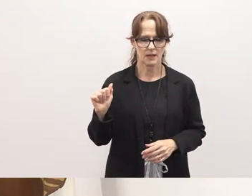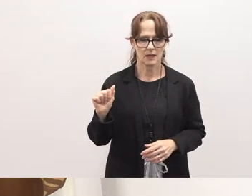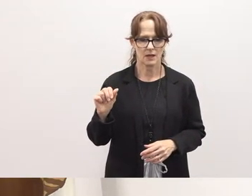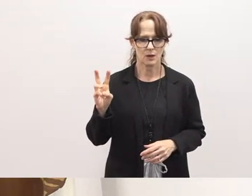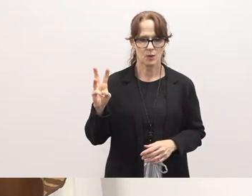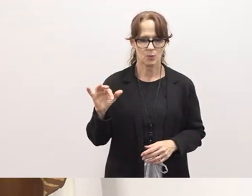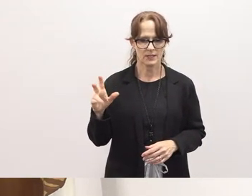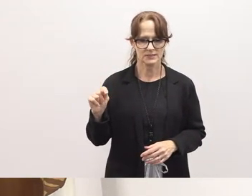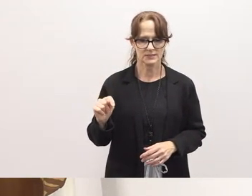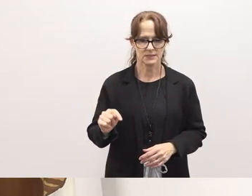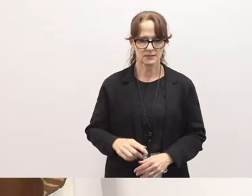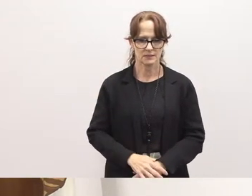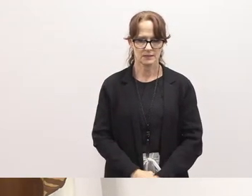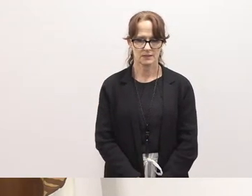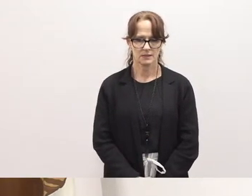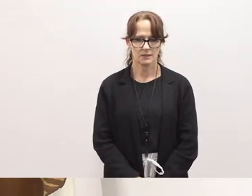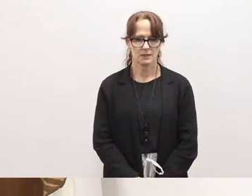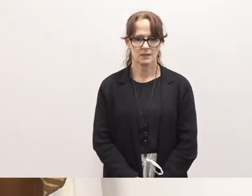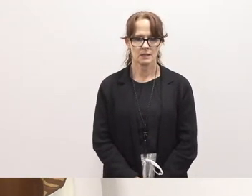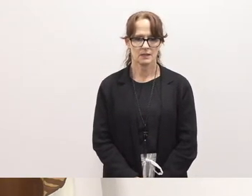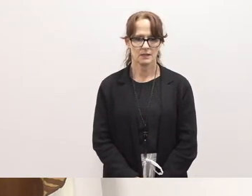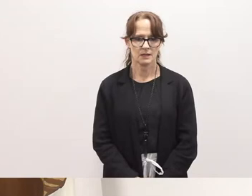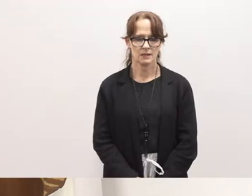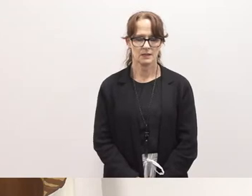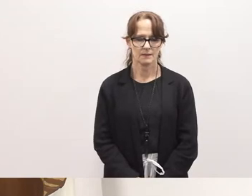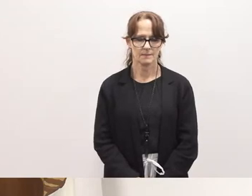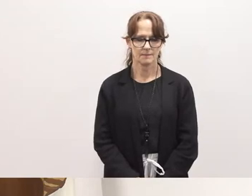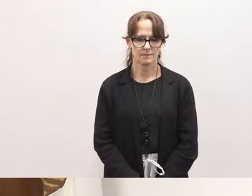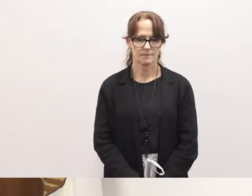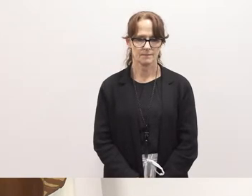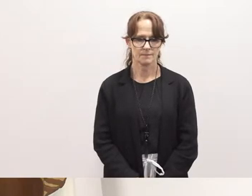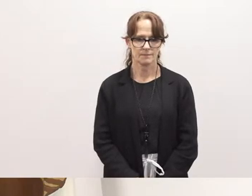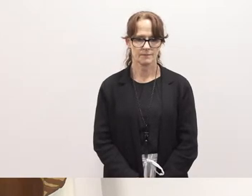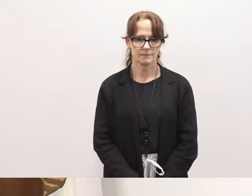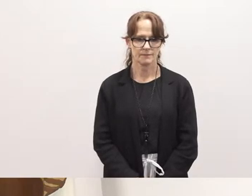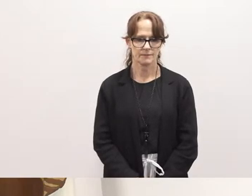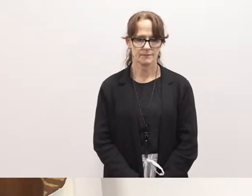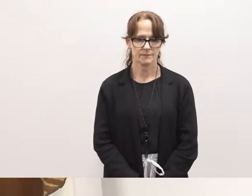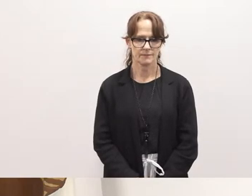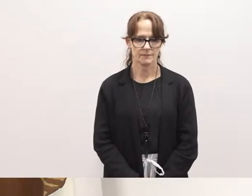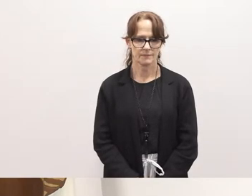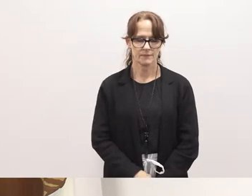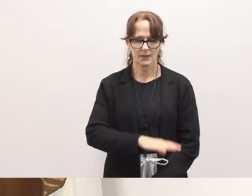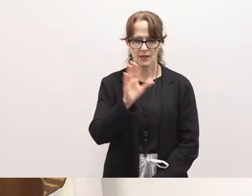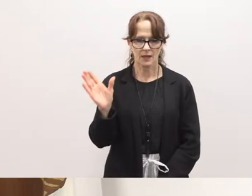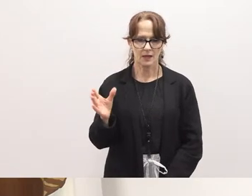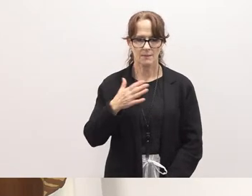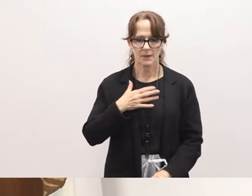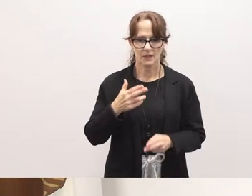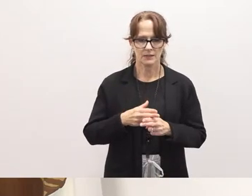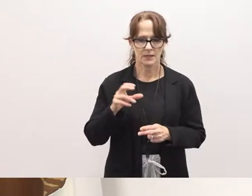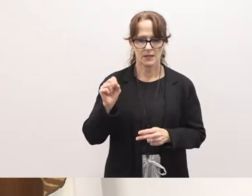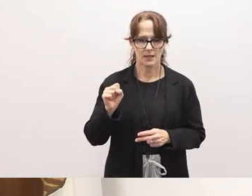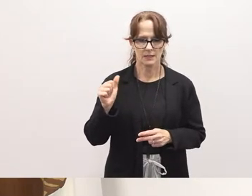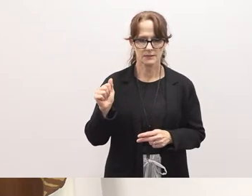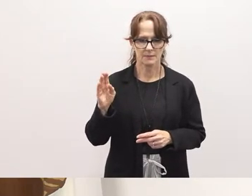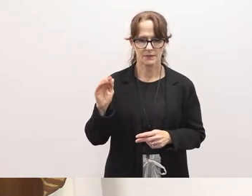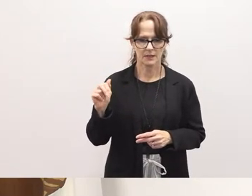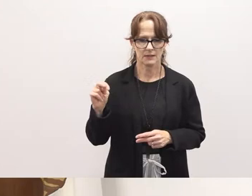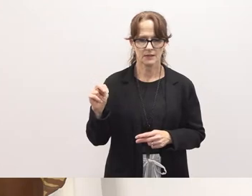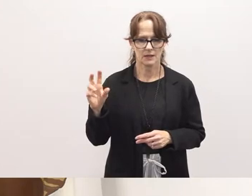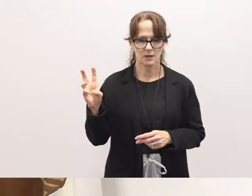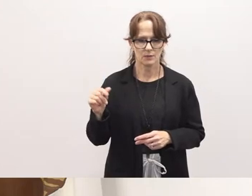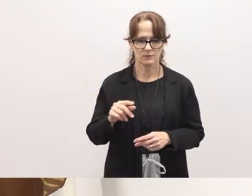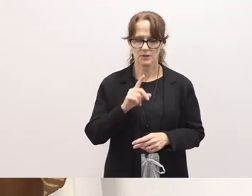Hi. Hello, my name is Sabine, and I'm here because